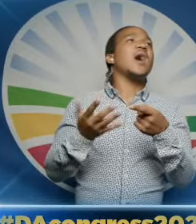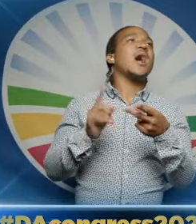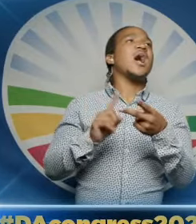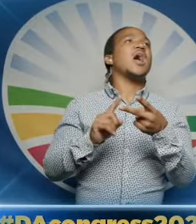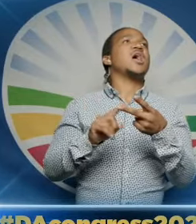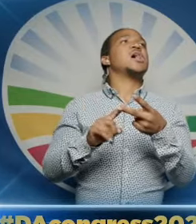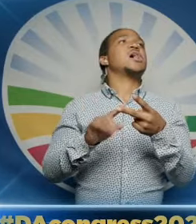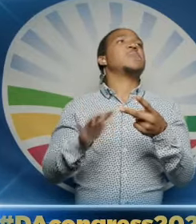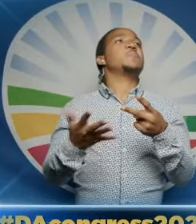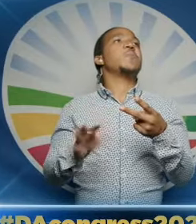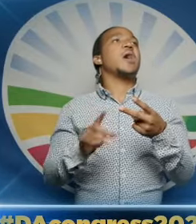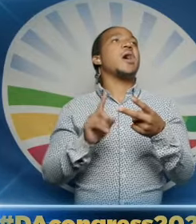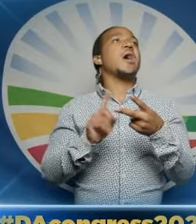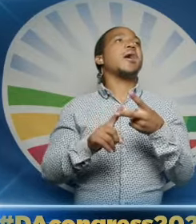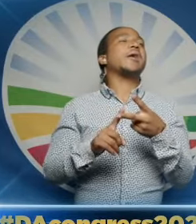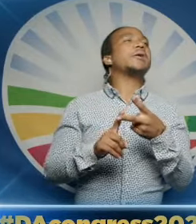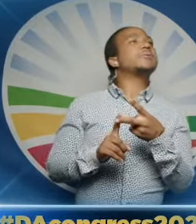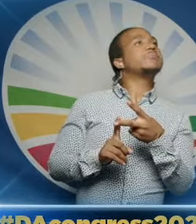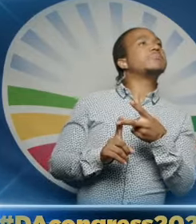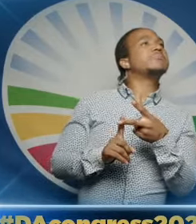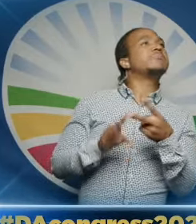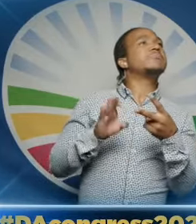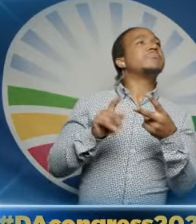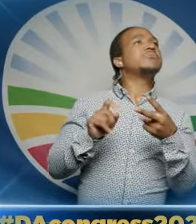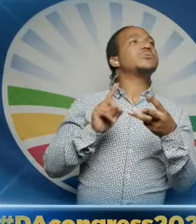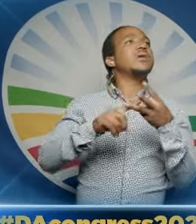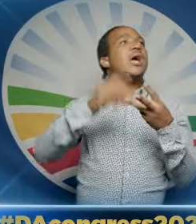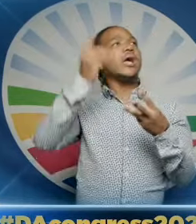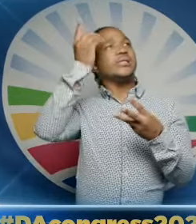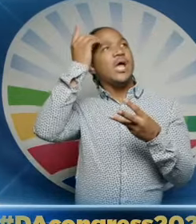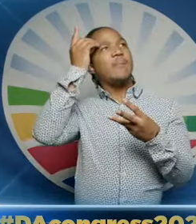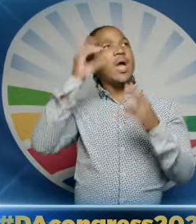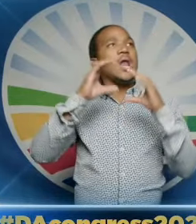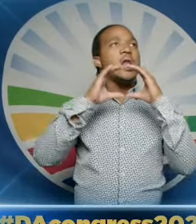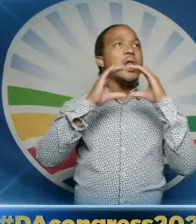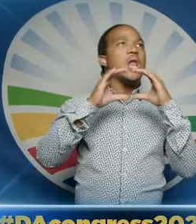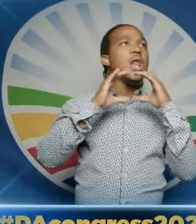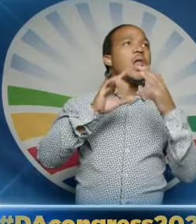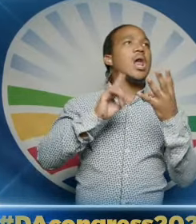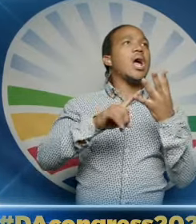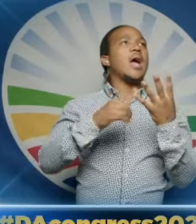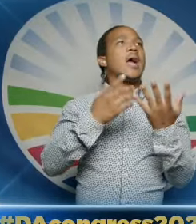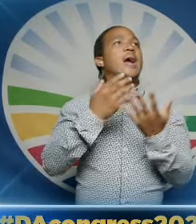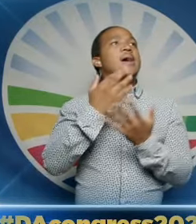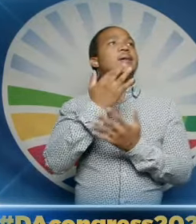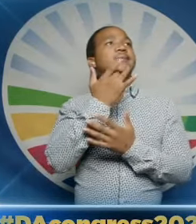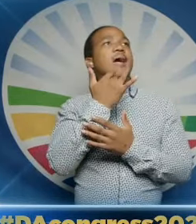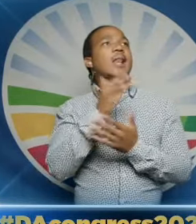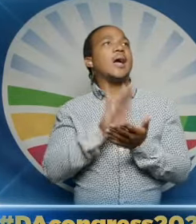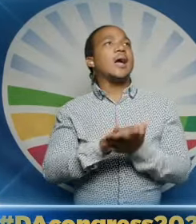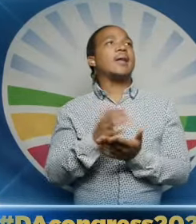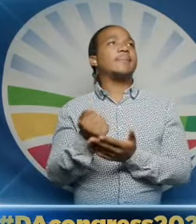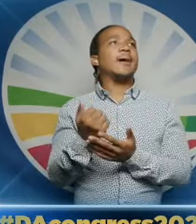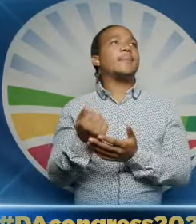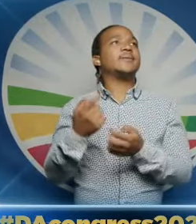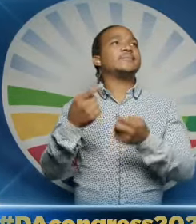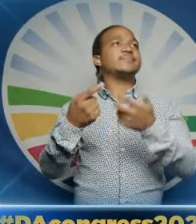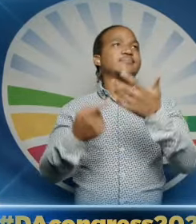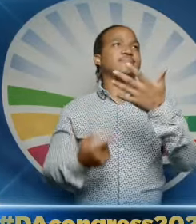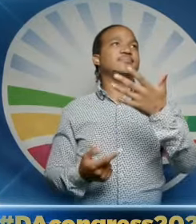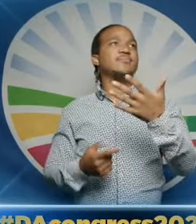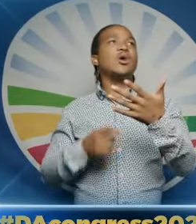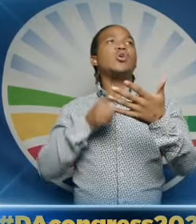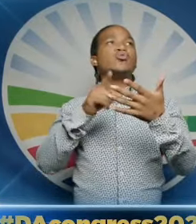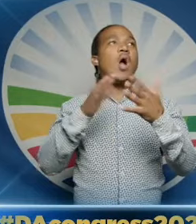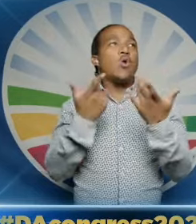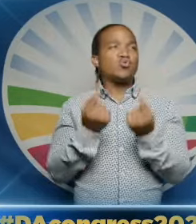nama, we've got babuti, we've got a Durban bunny cha, we've got a Gatsby, and we've got a chakalaka and pap. Okay, so your ballot will look